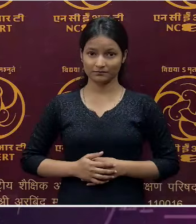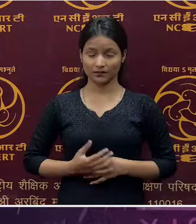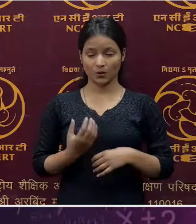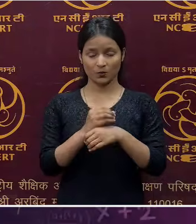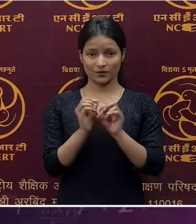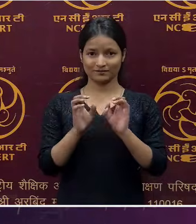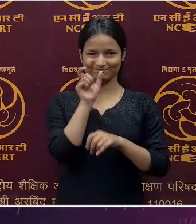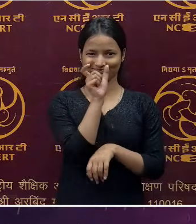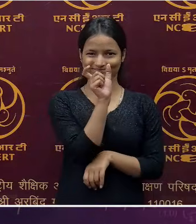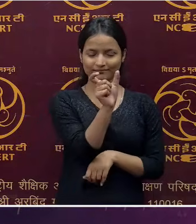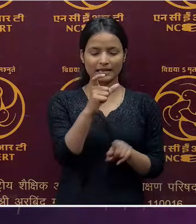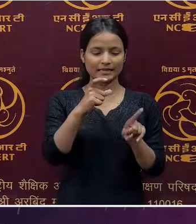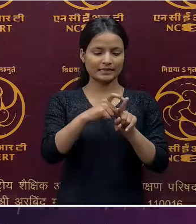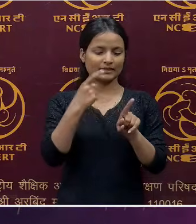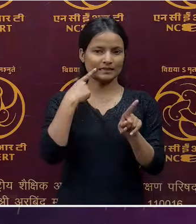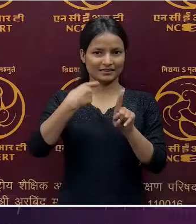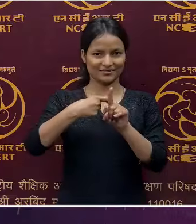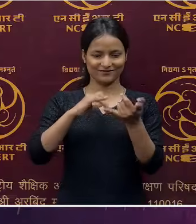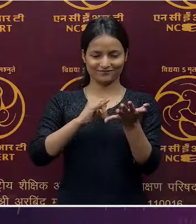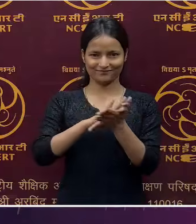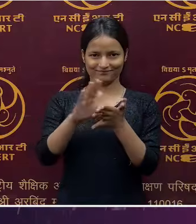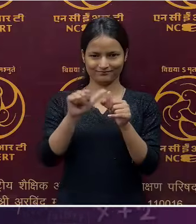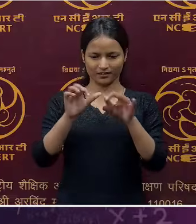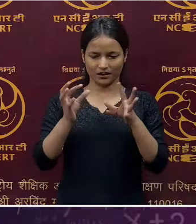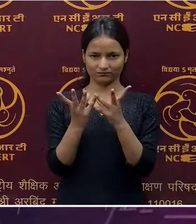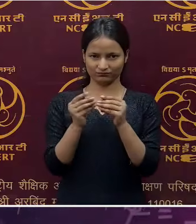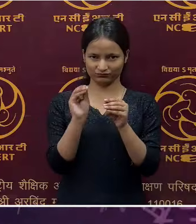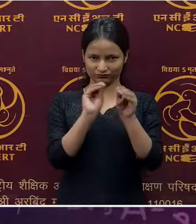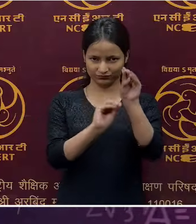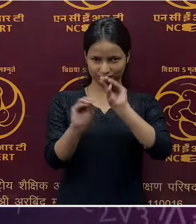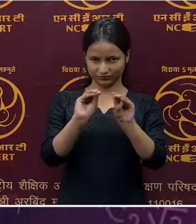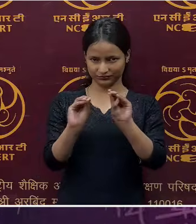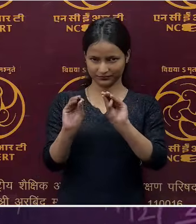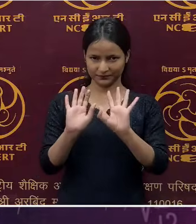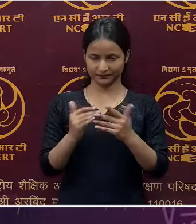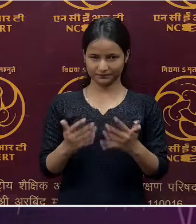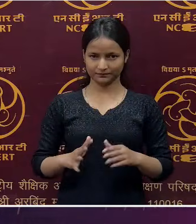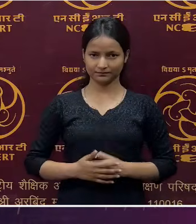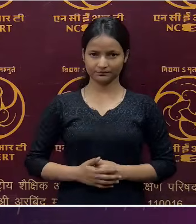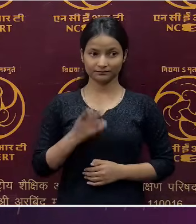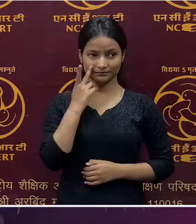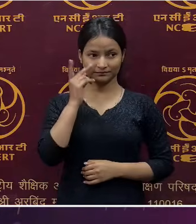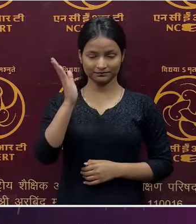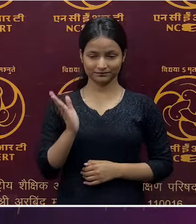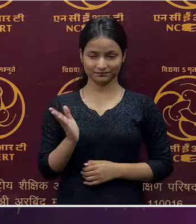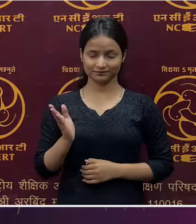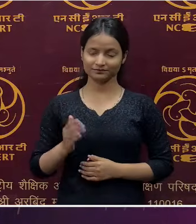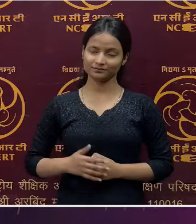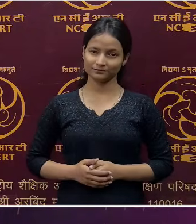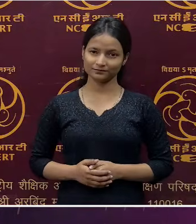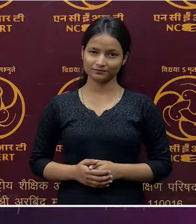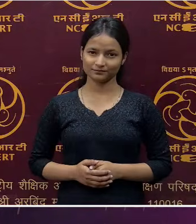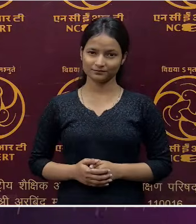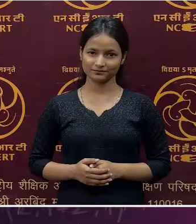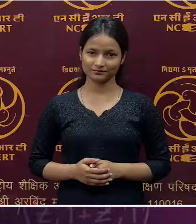So you have to type Diksha. Okay. So this is the first number. This is the